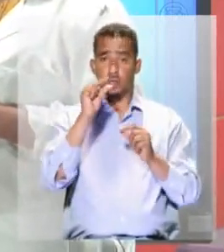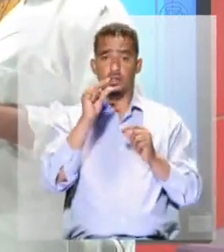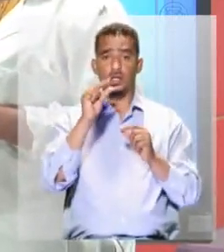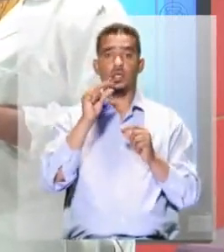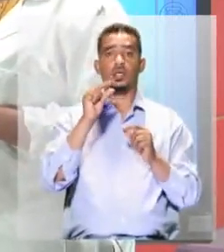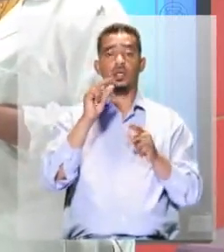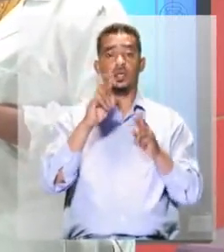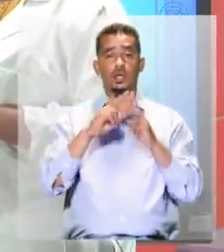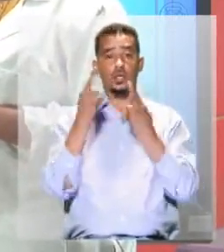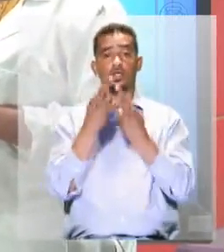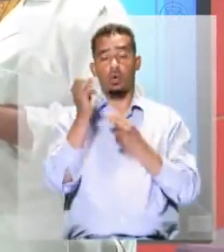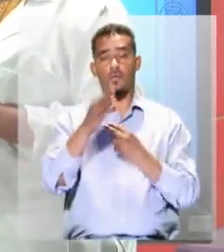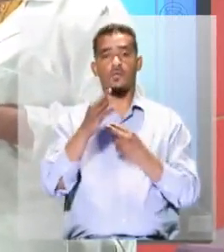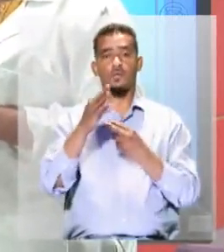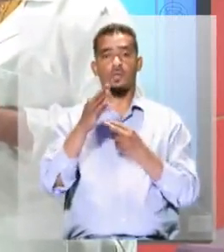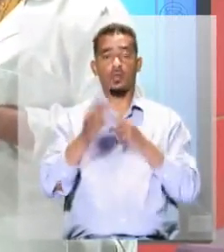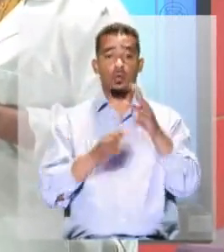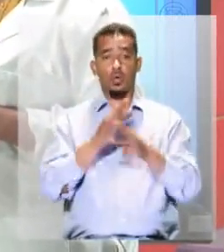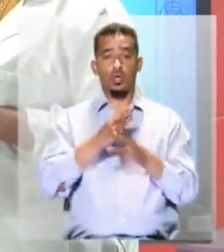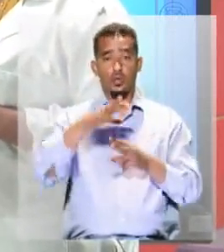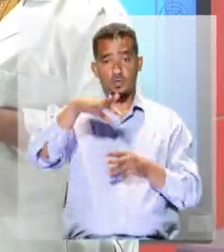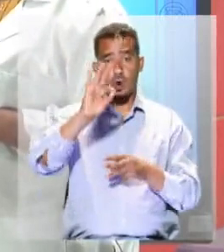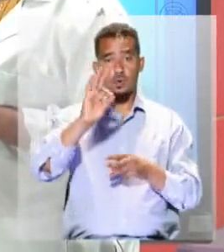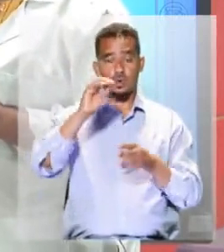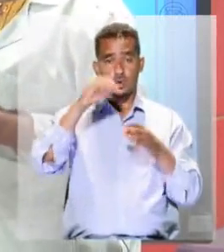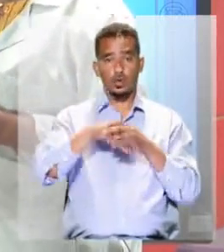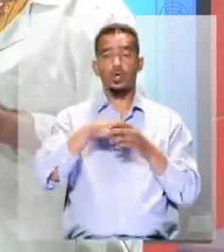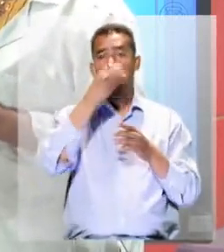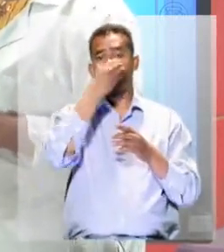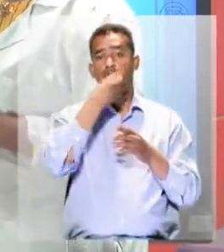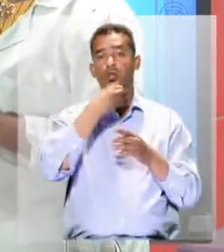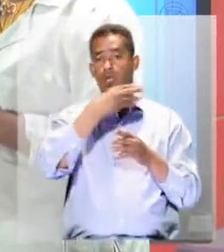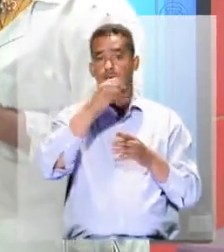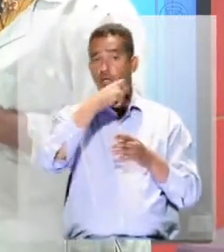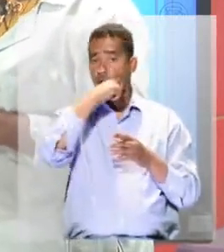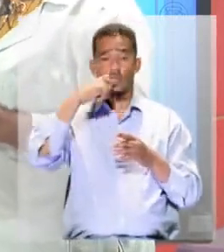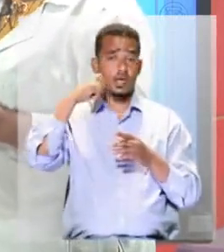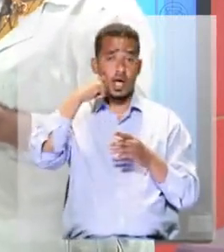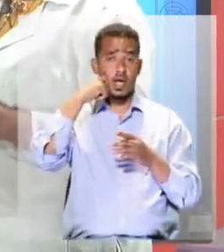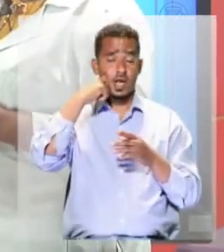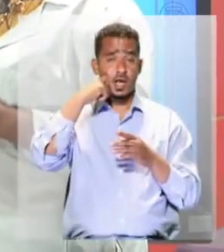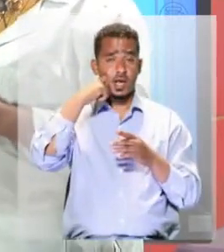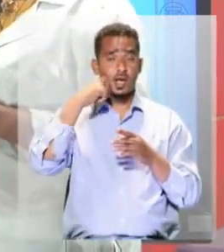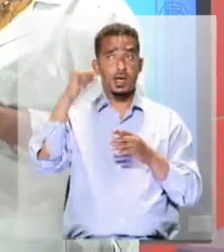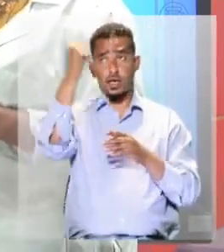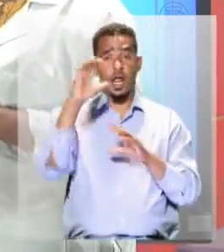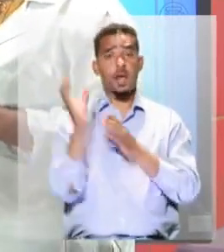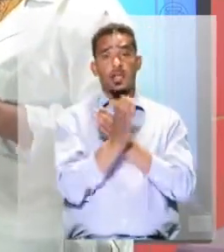populated region of the world is found in the hot and dry climatic